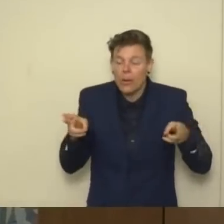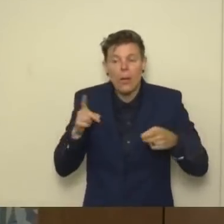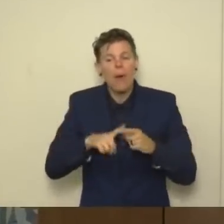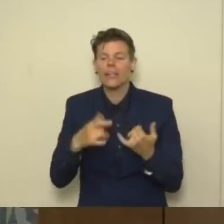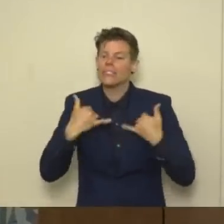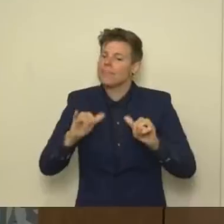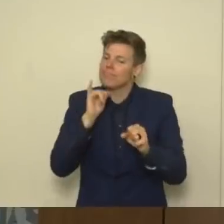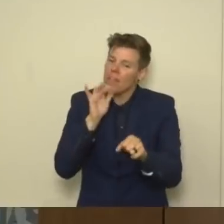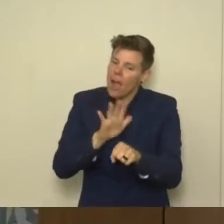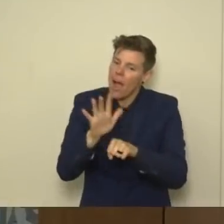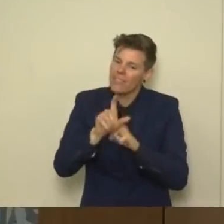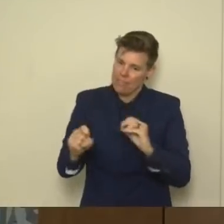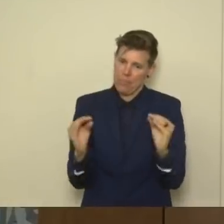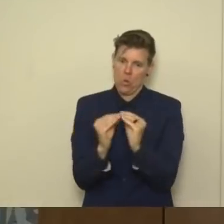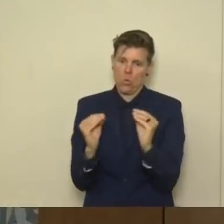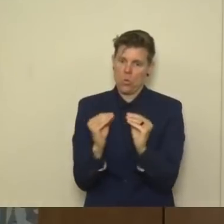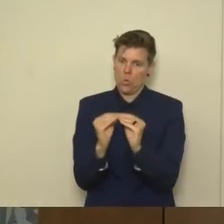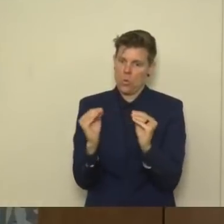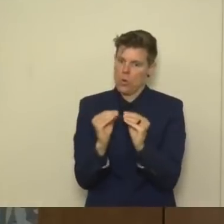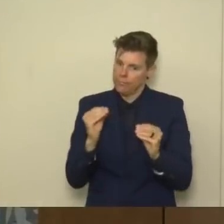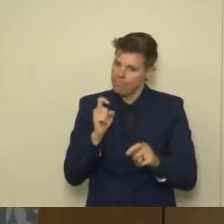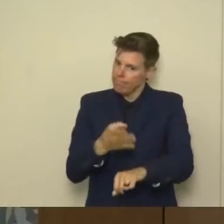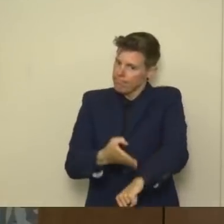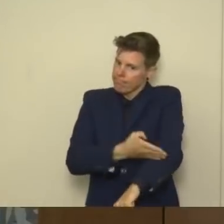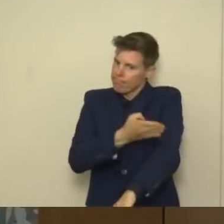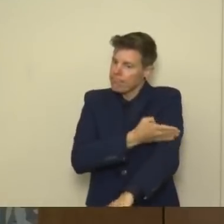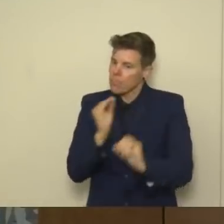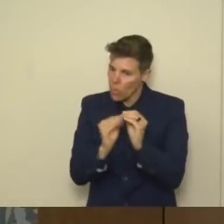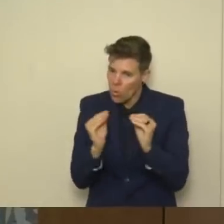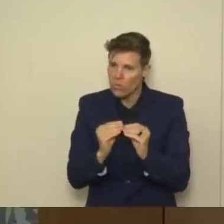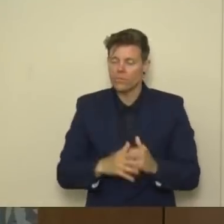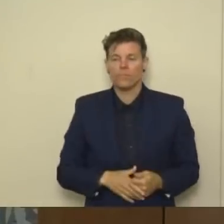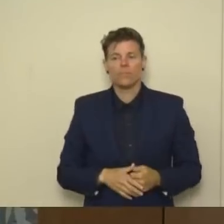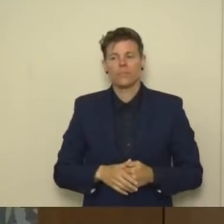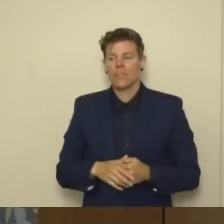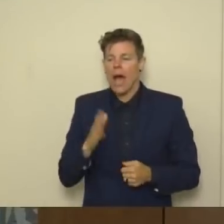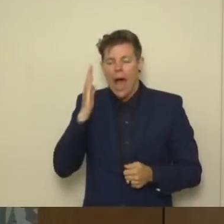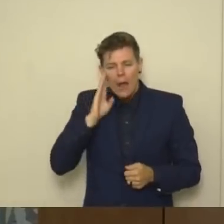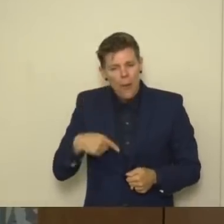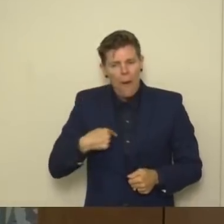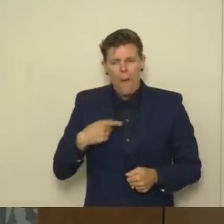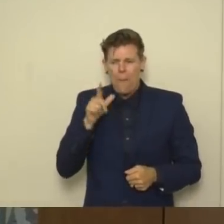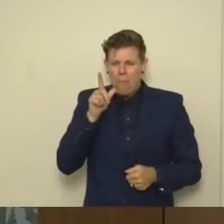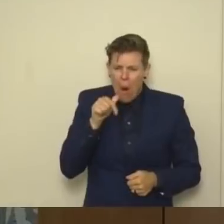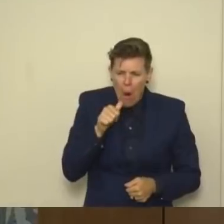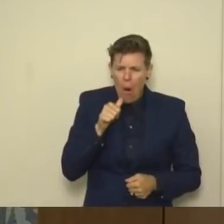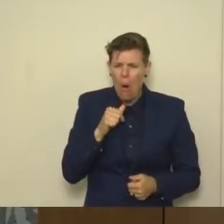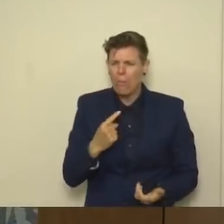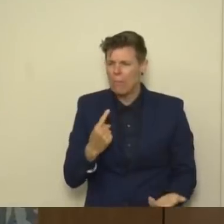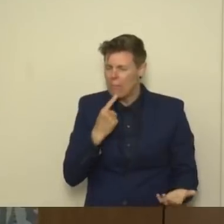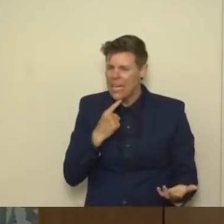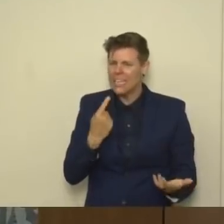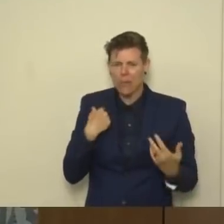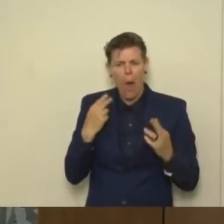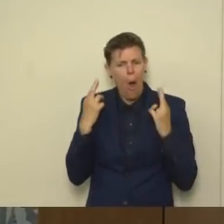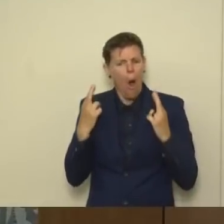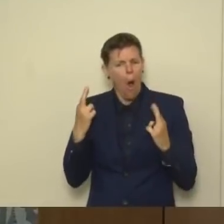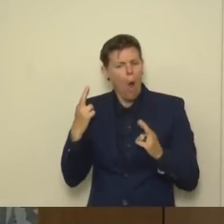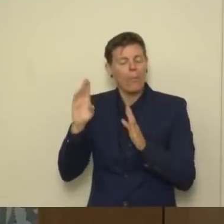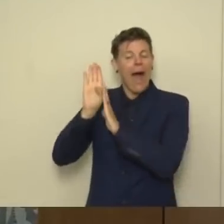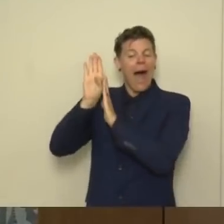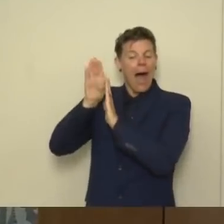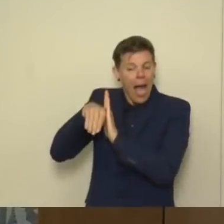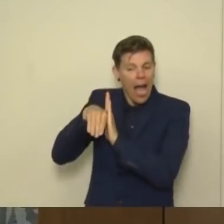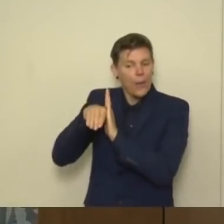do more. And I know we're all disappointed that we didn't quite make the grade for